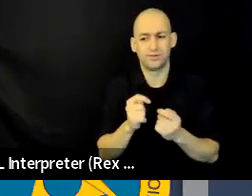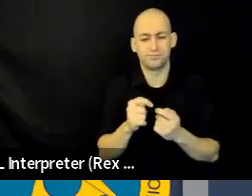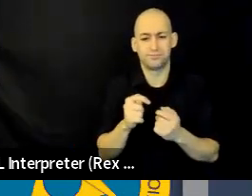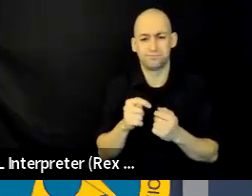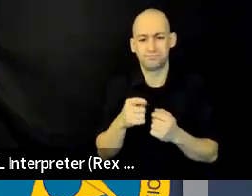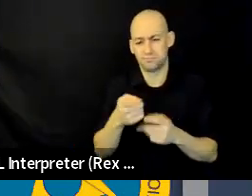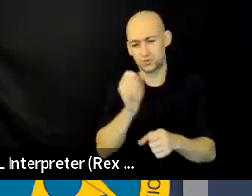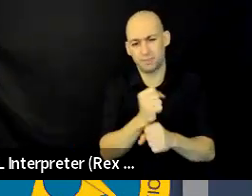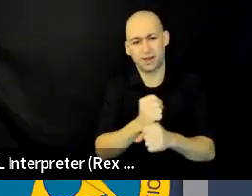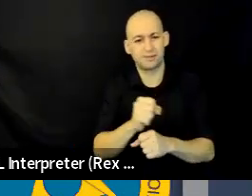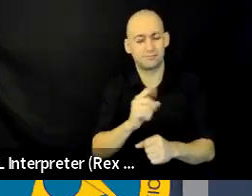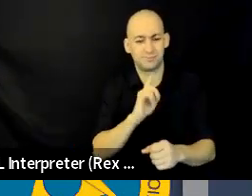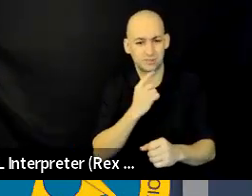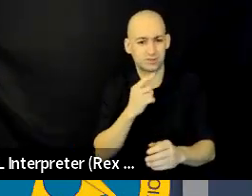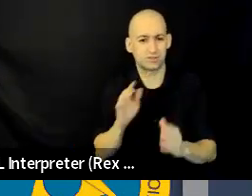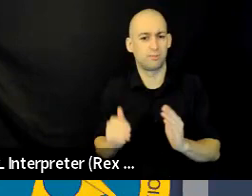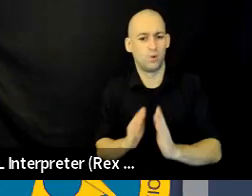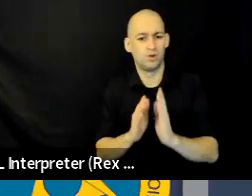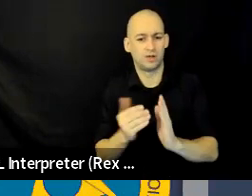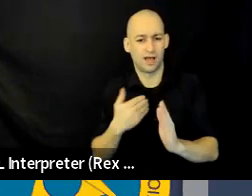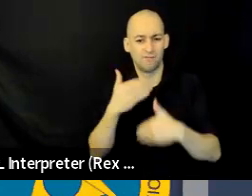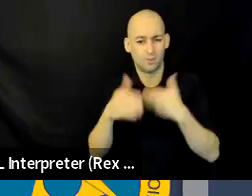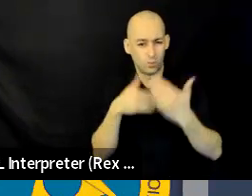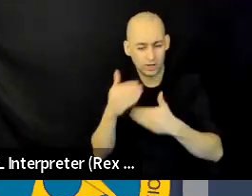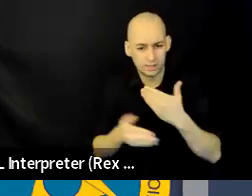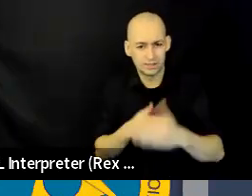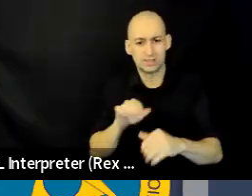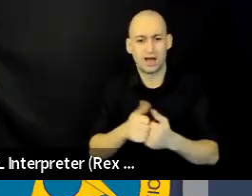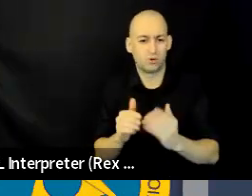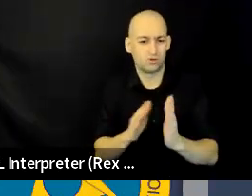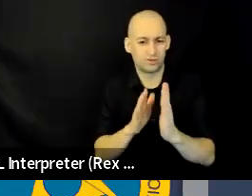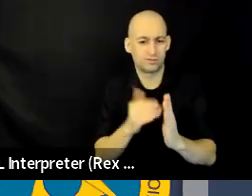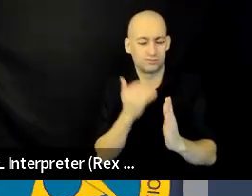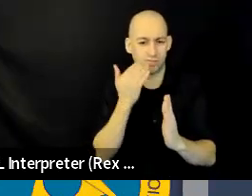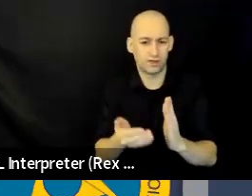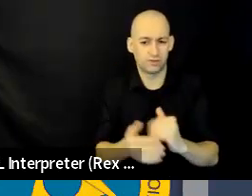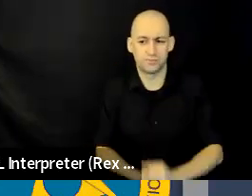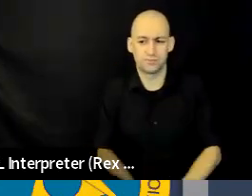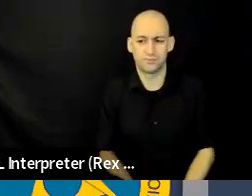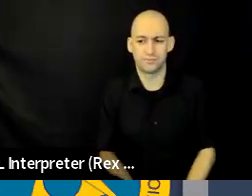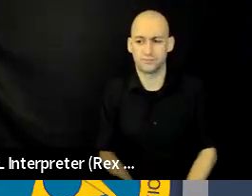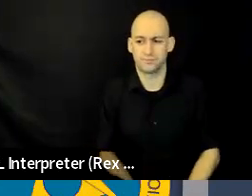deliberate and approach to it, and you have a process in which you're going to address it. So thank you.